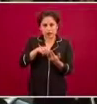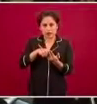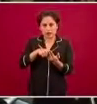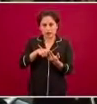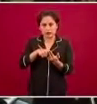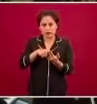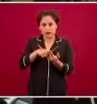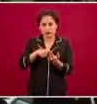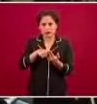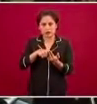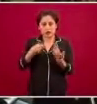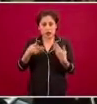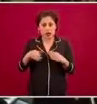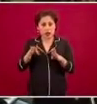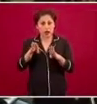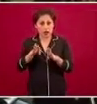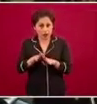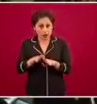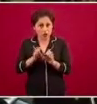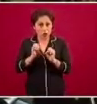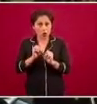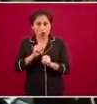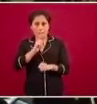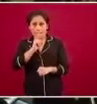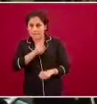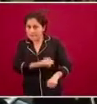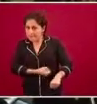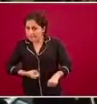epidemiological information is not national security